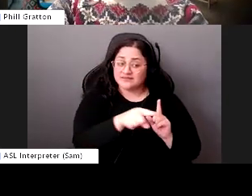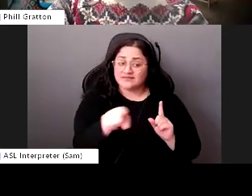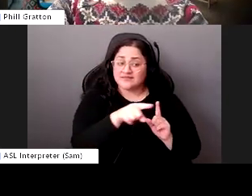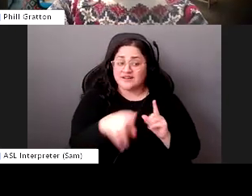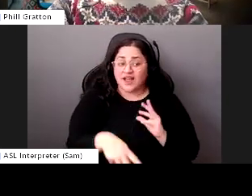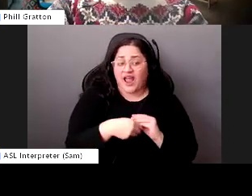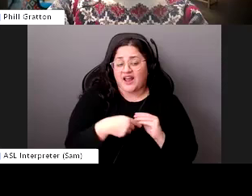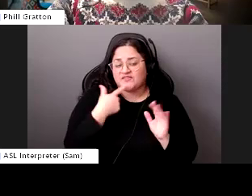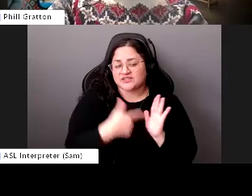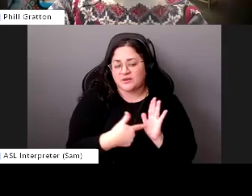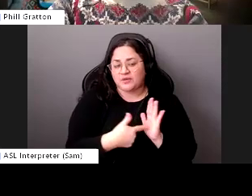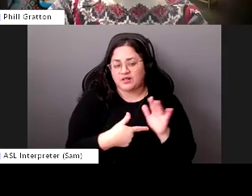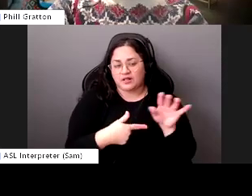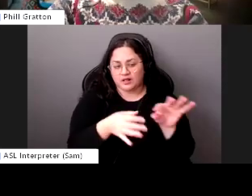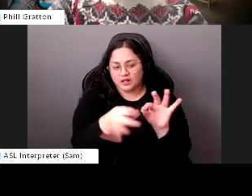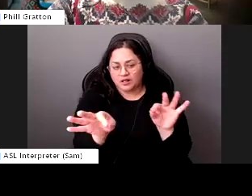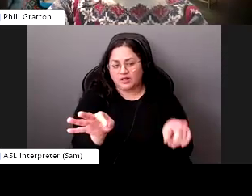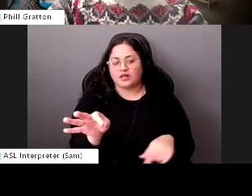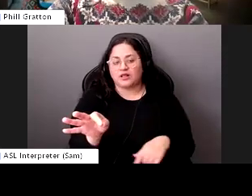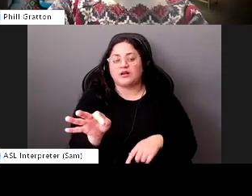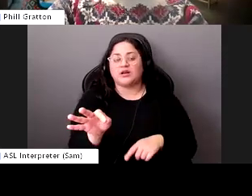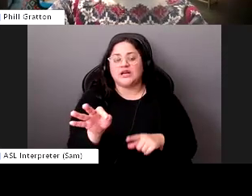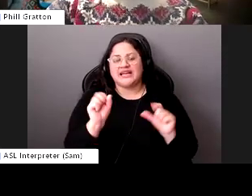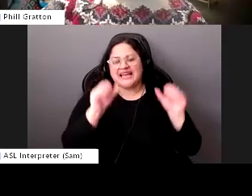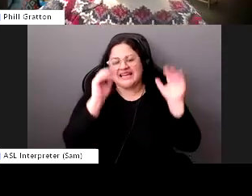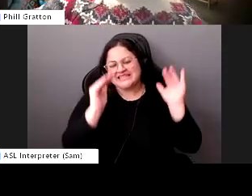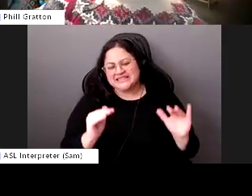for a 10-year-old.